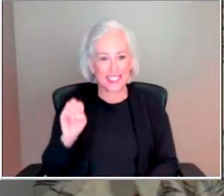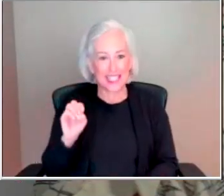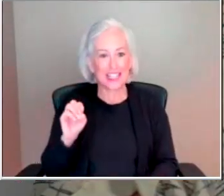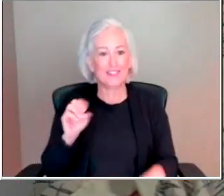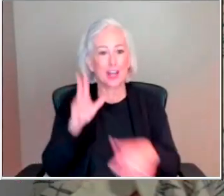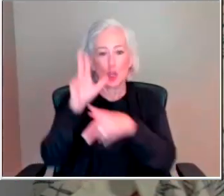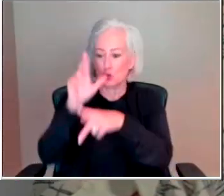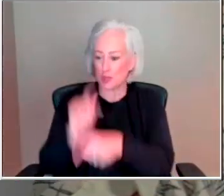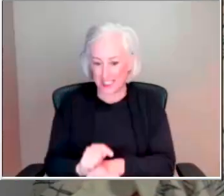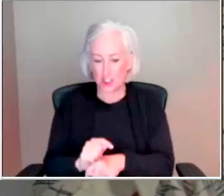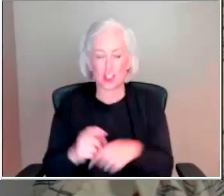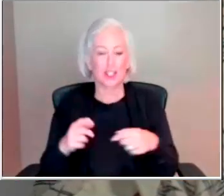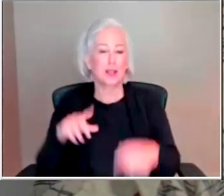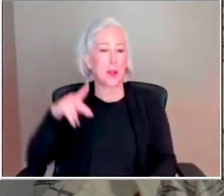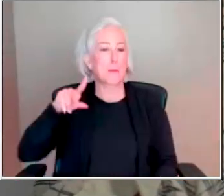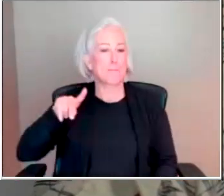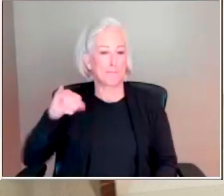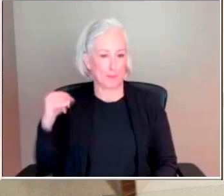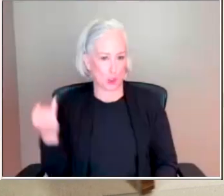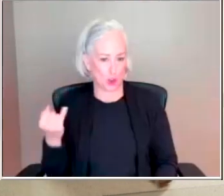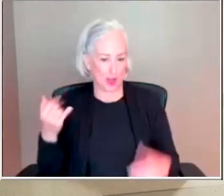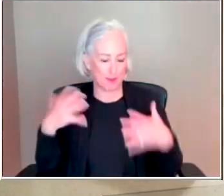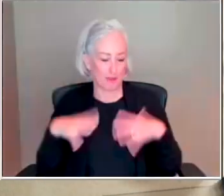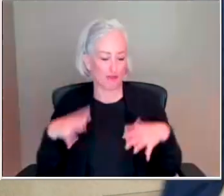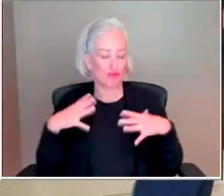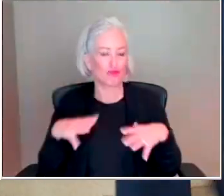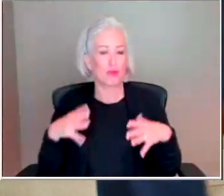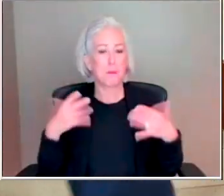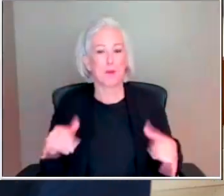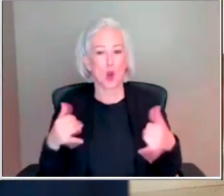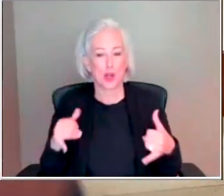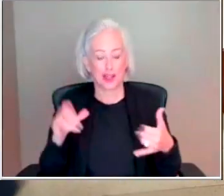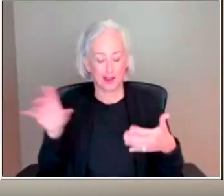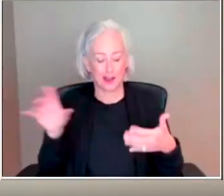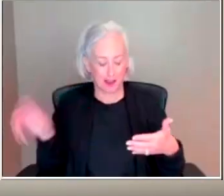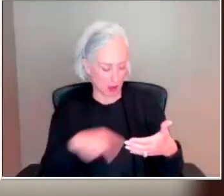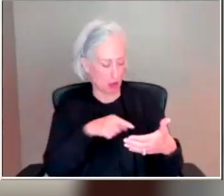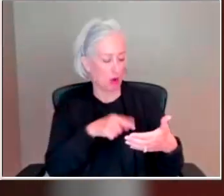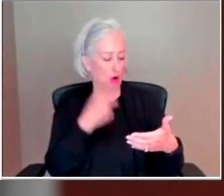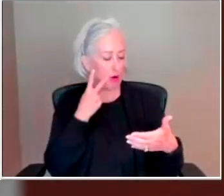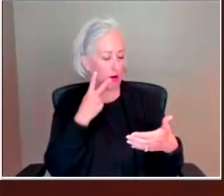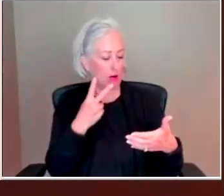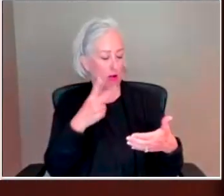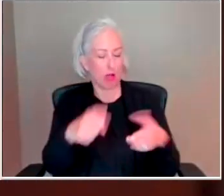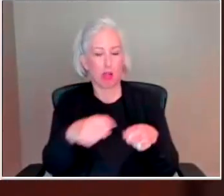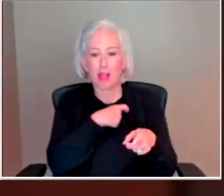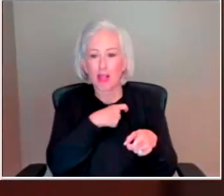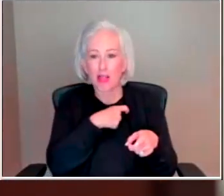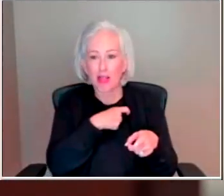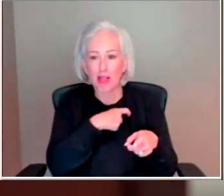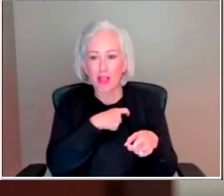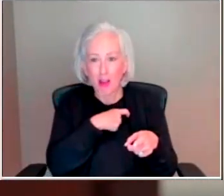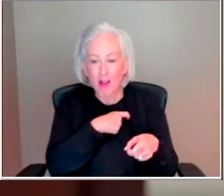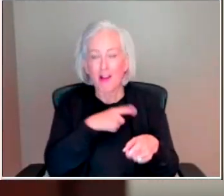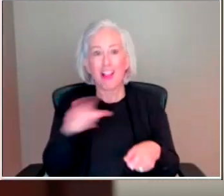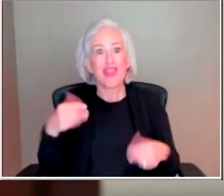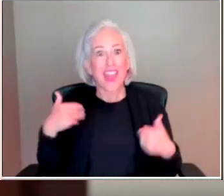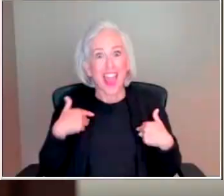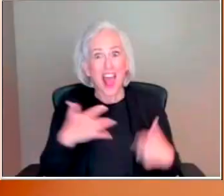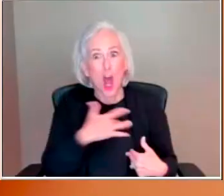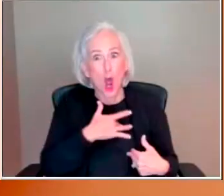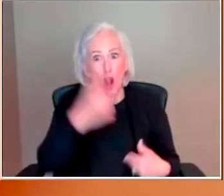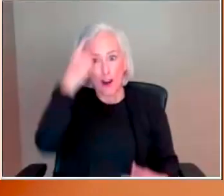came in, and I looked at the number. They had a heart for Archie, who, of course, felt every joyful emotion you